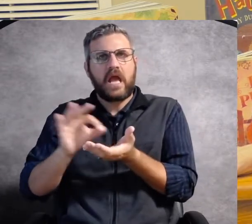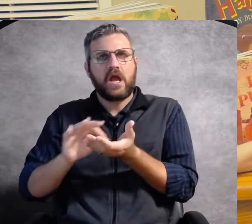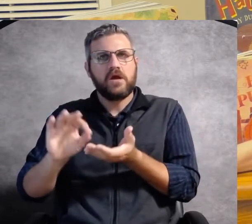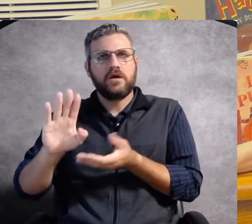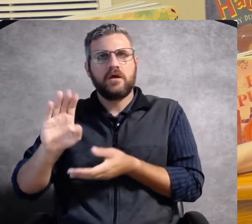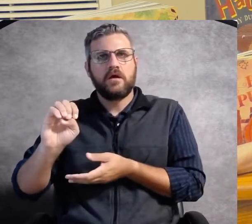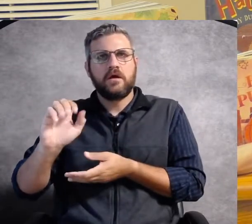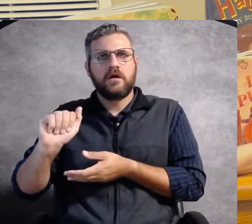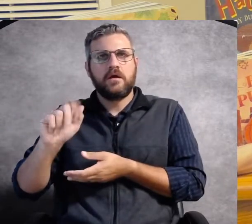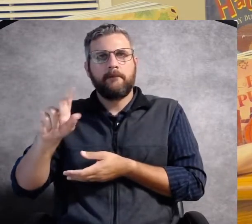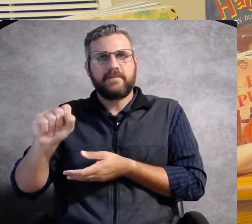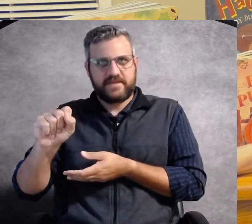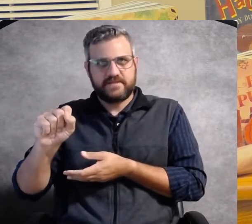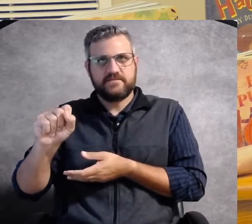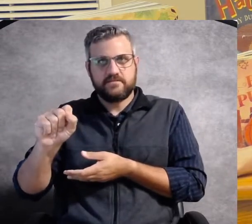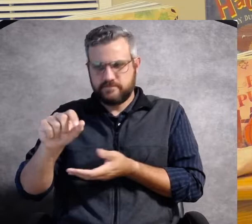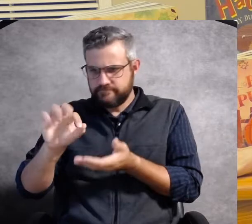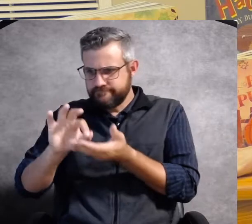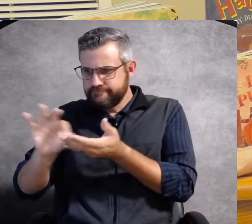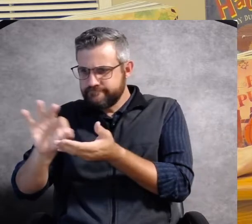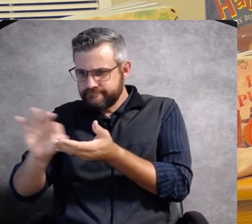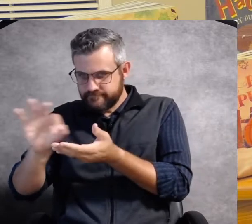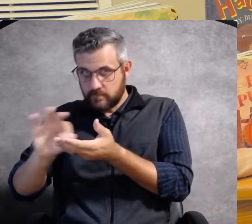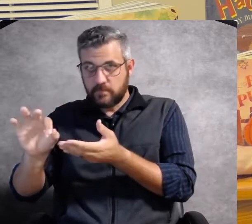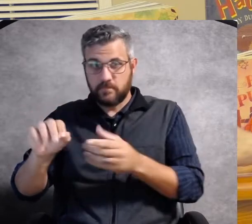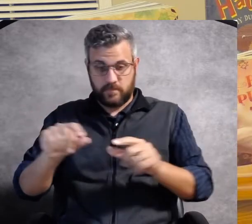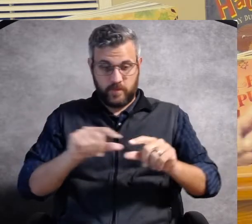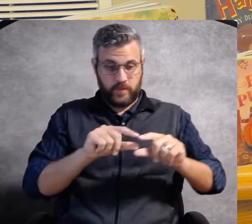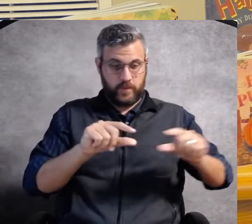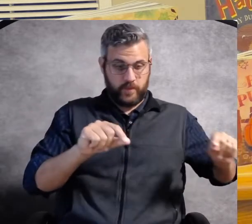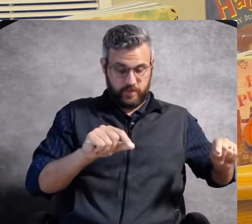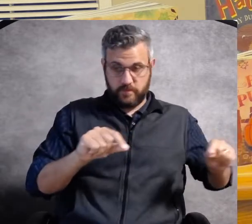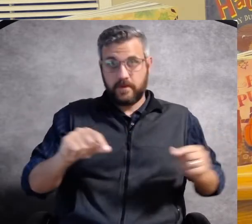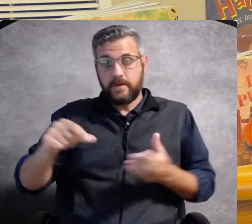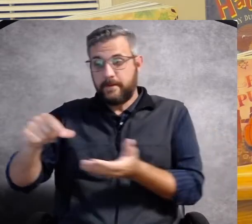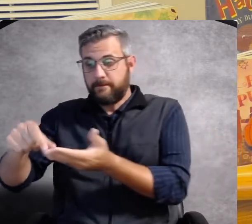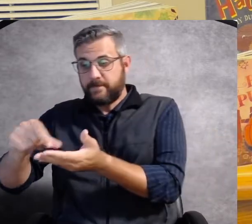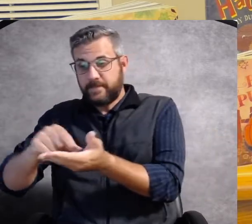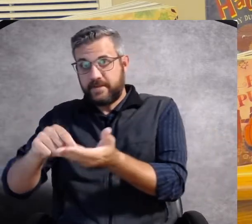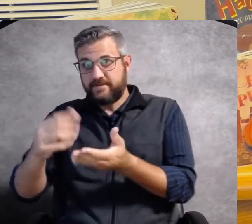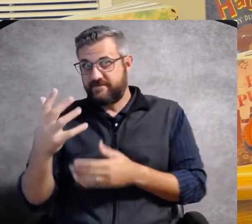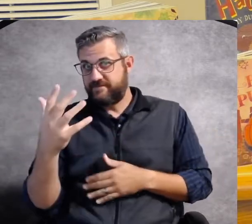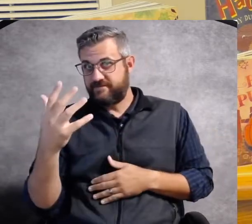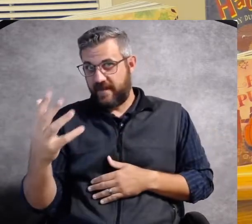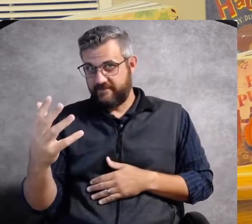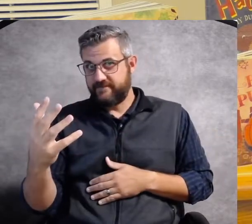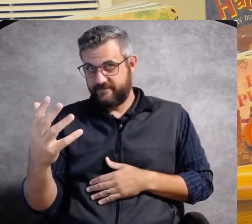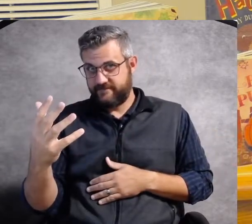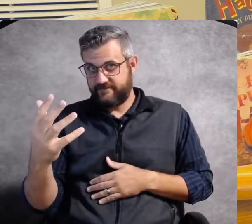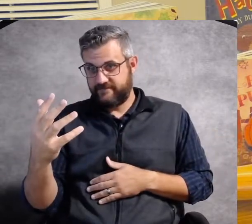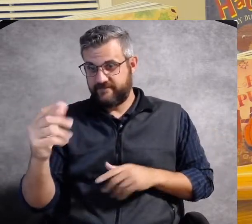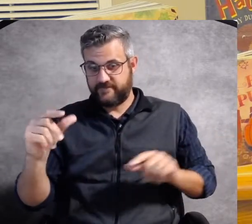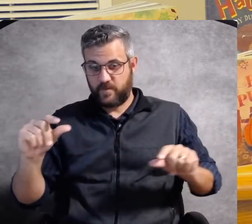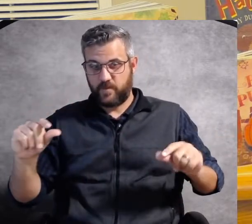want to count the beads and string them on your pipe cleaner. So you want to count out 5 beads. So you